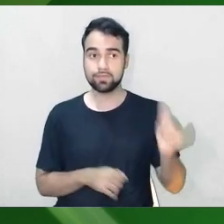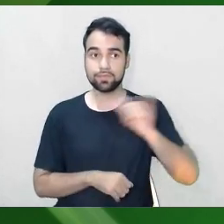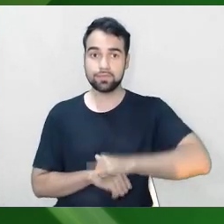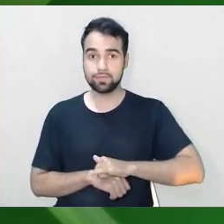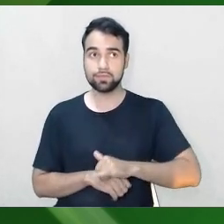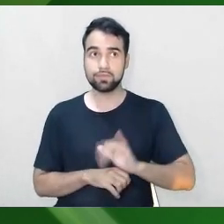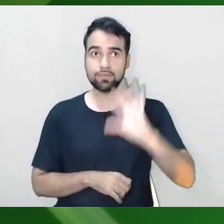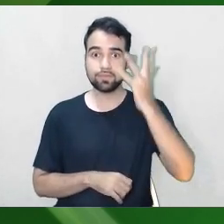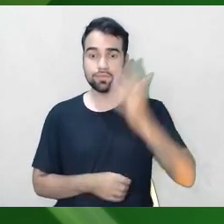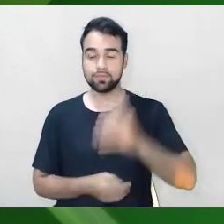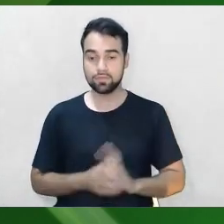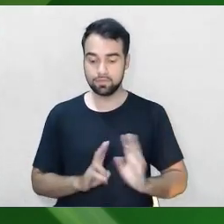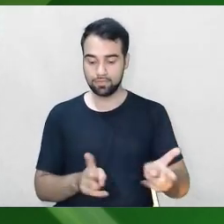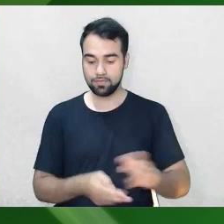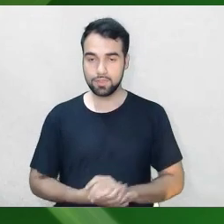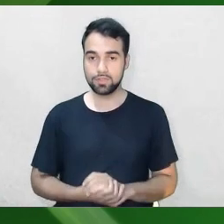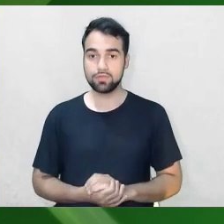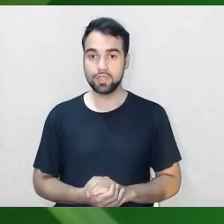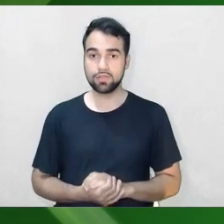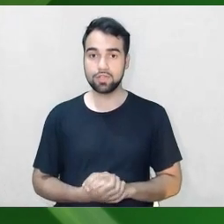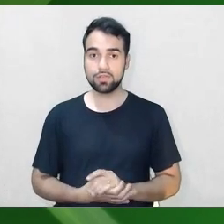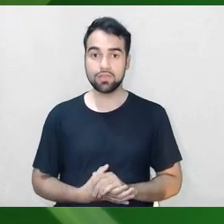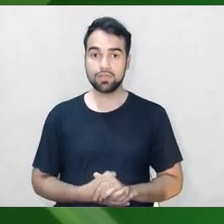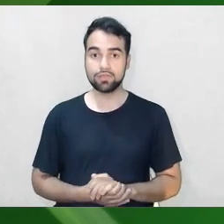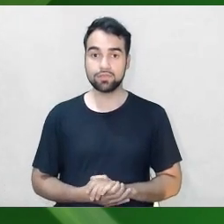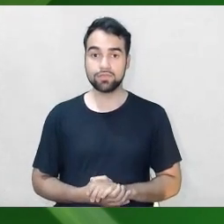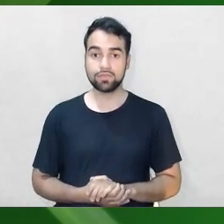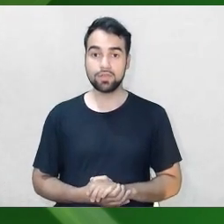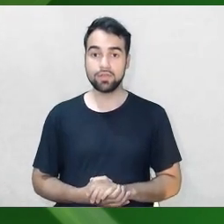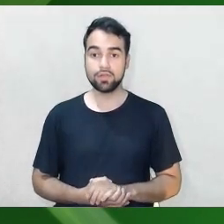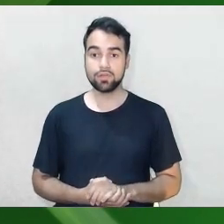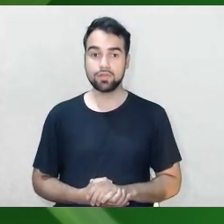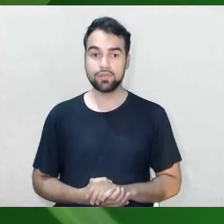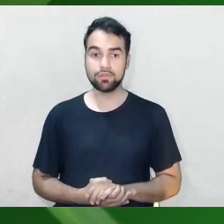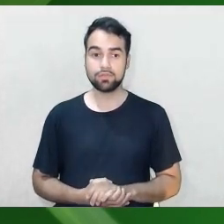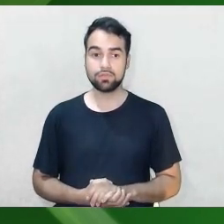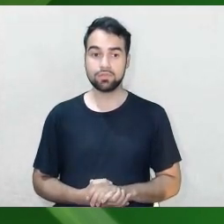with integrations. There are people in health